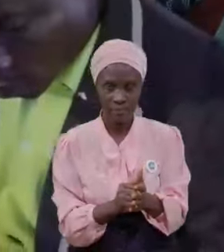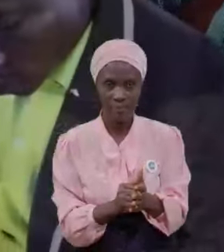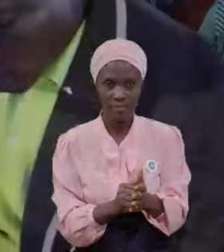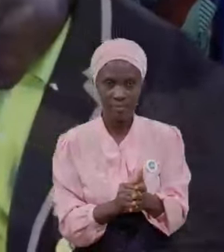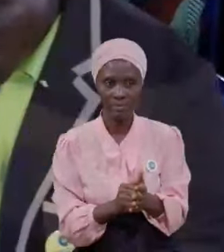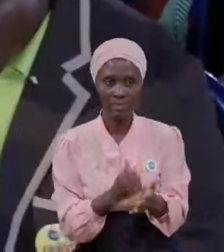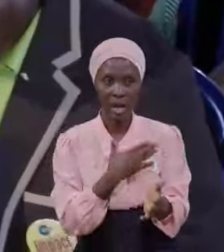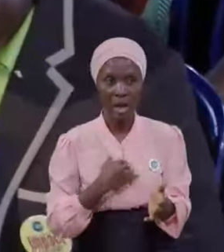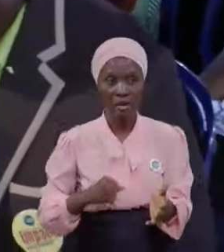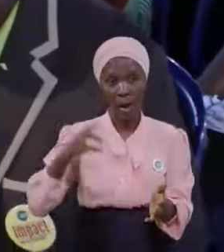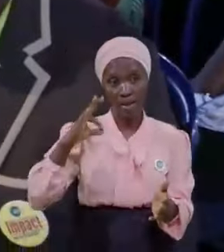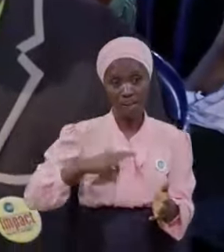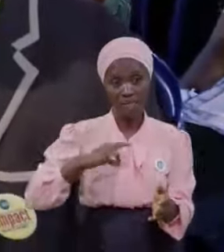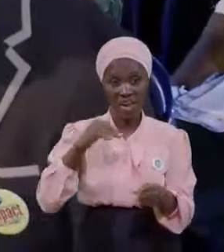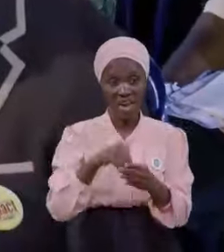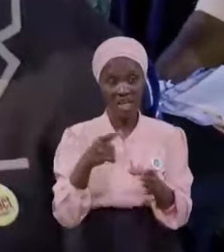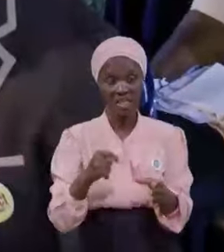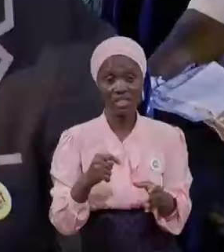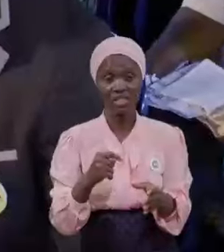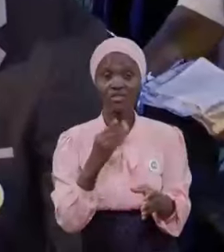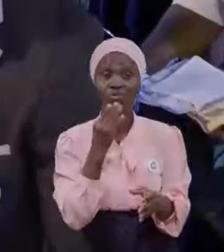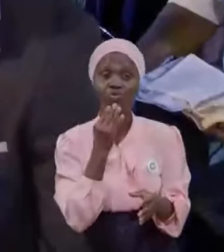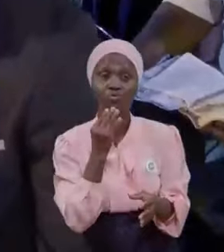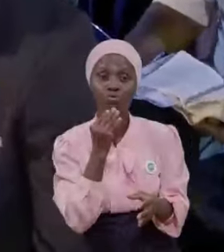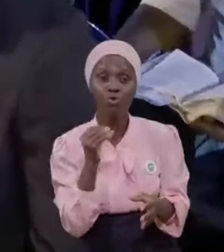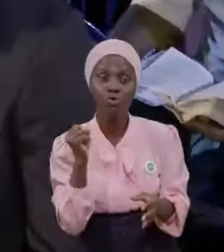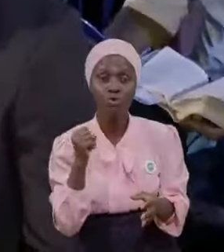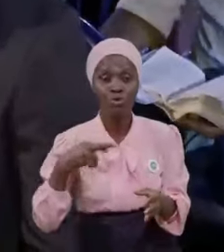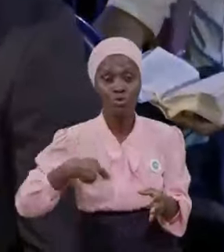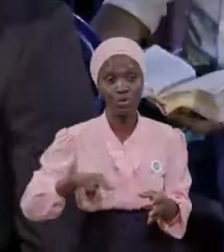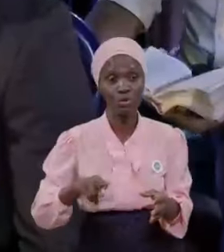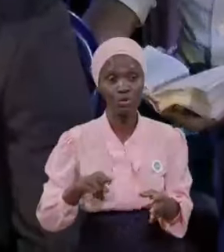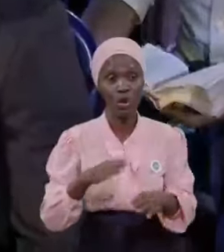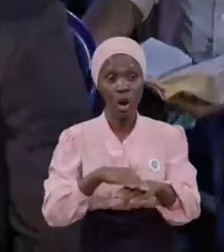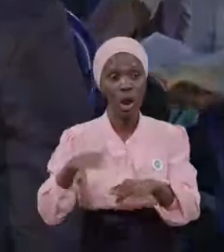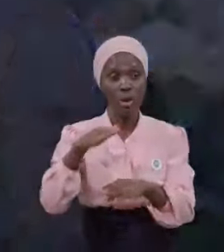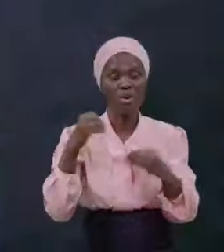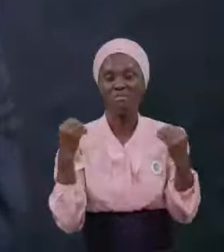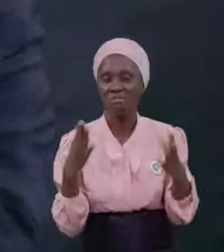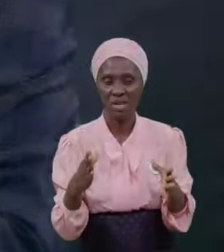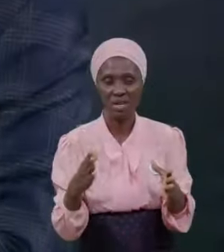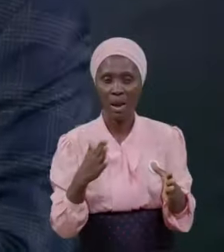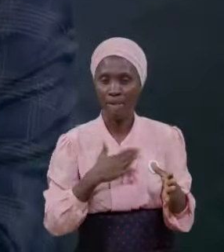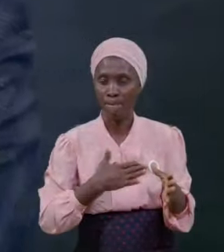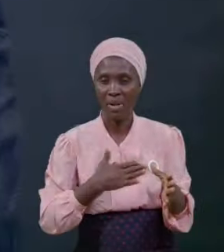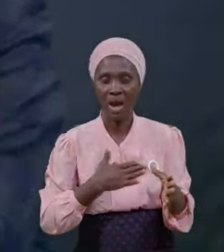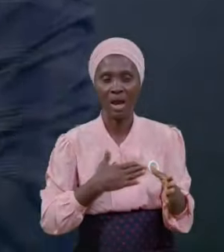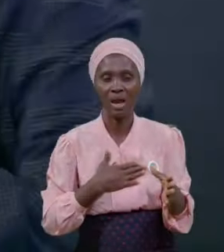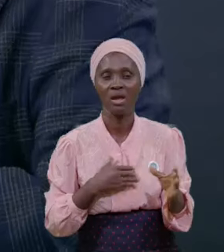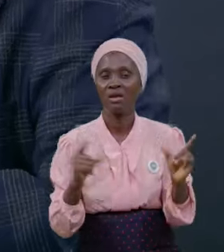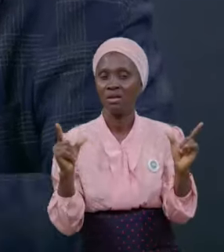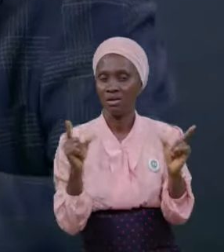religion above many my equals, above many